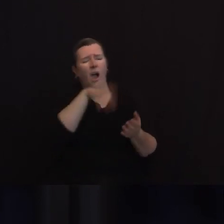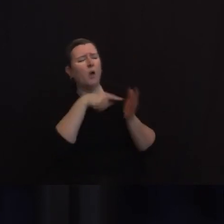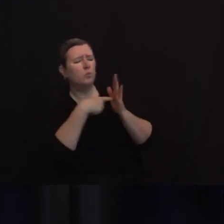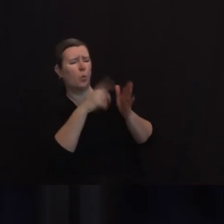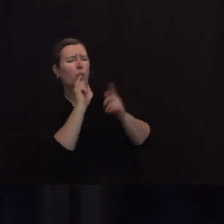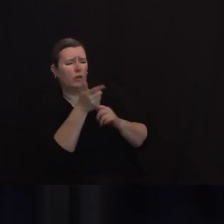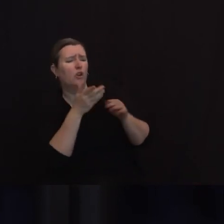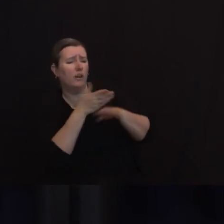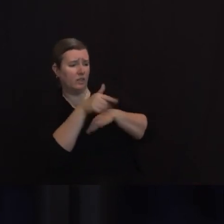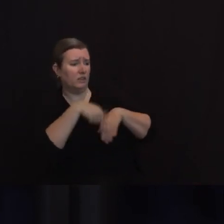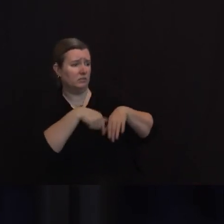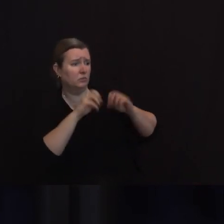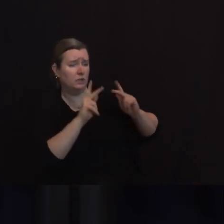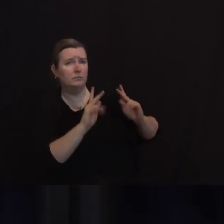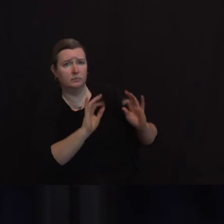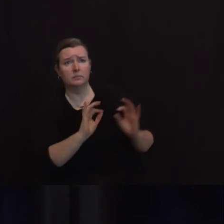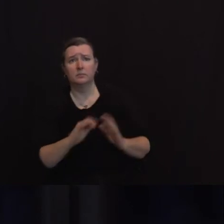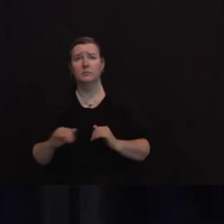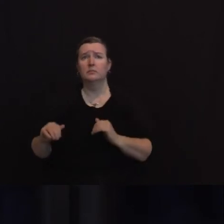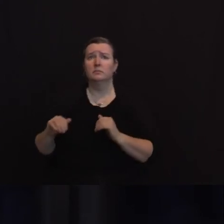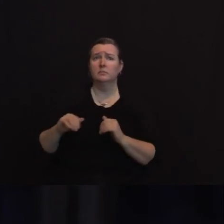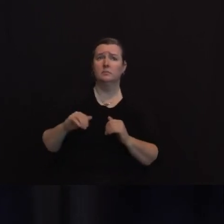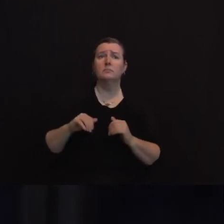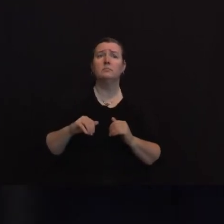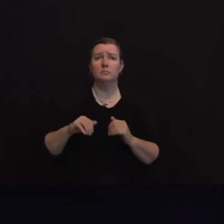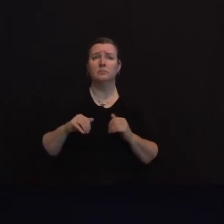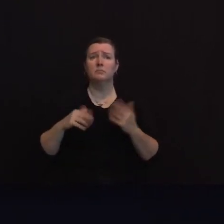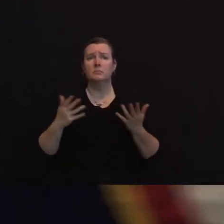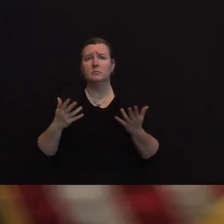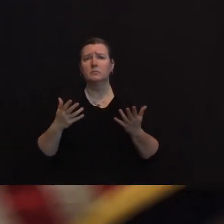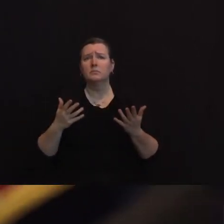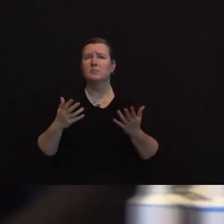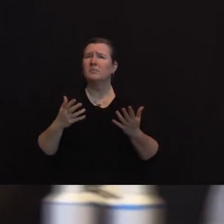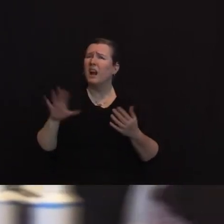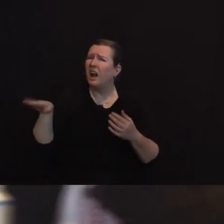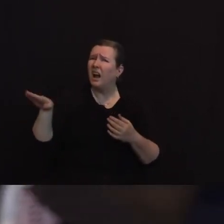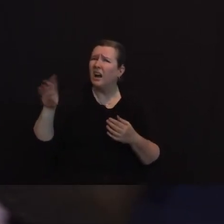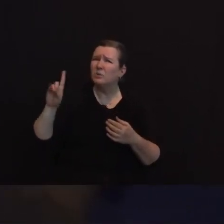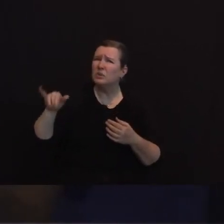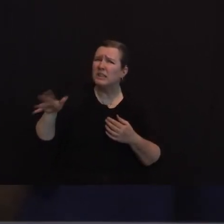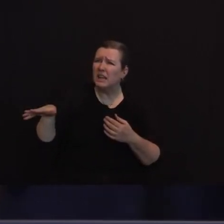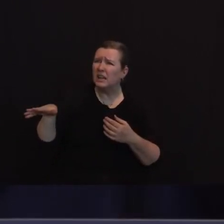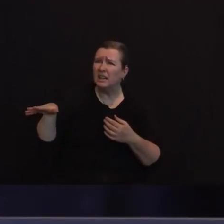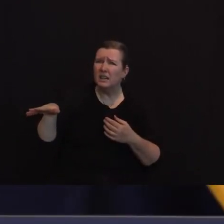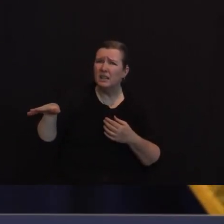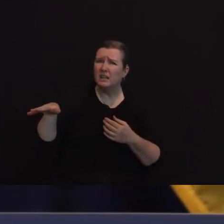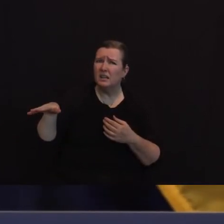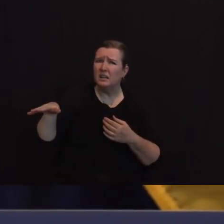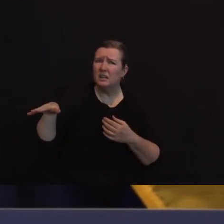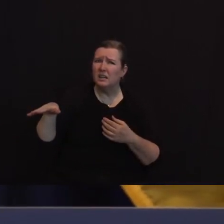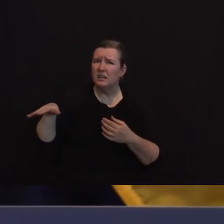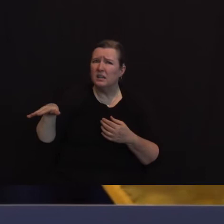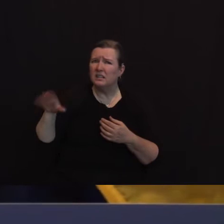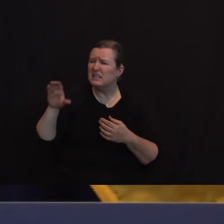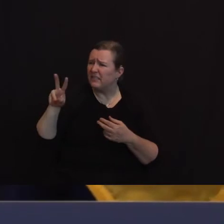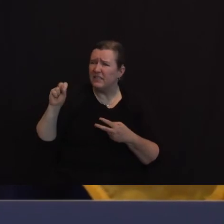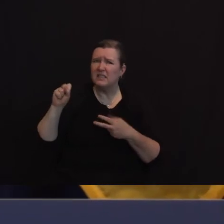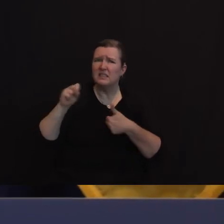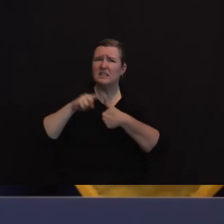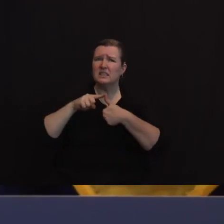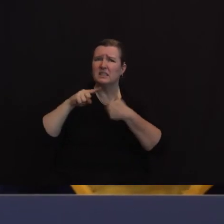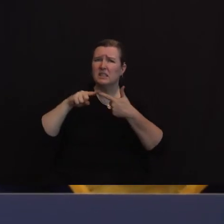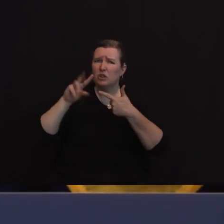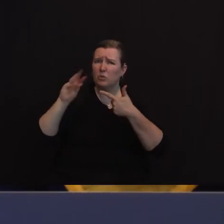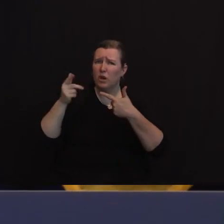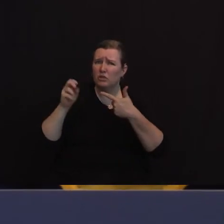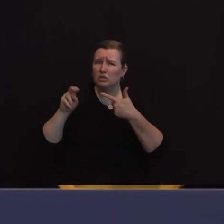numbers. Judy, I had thought that either you or Paramount, I thought the CVS Walgreens contract was going to get extended by the feds.